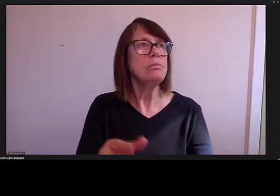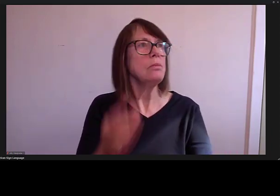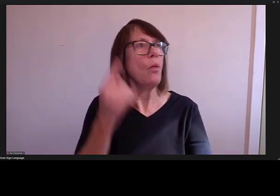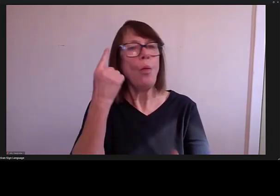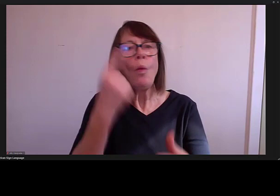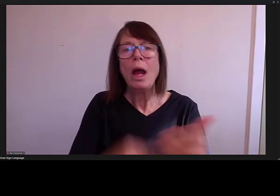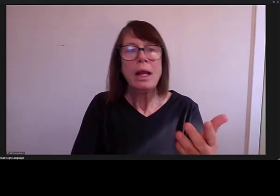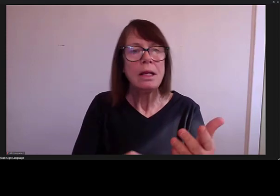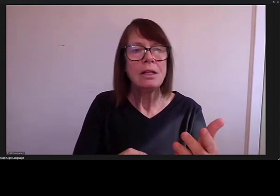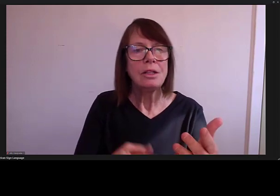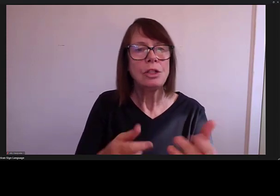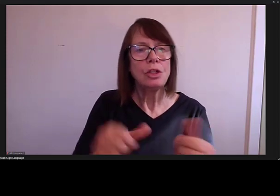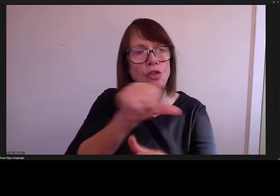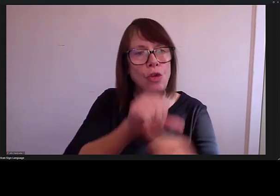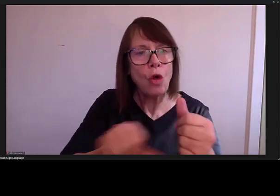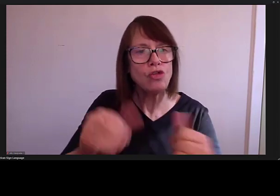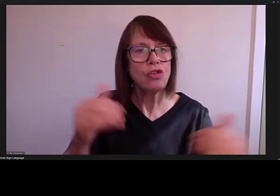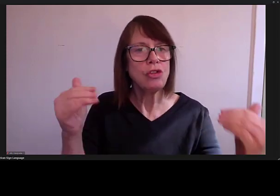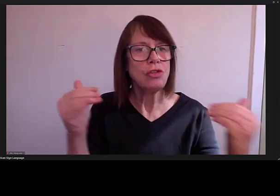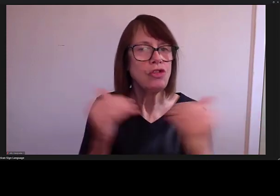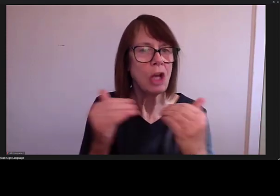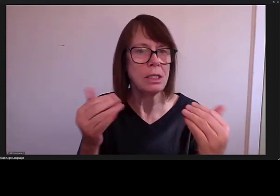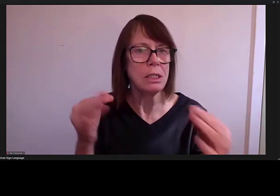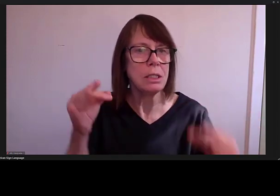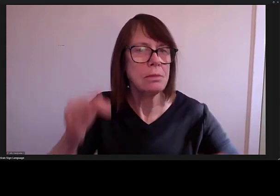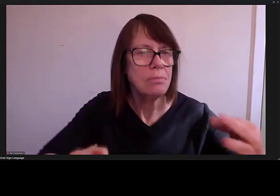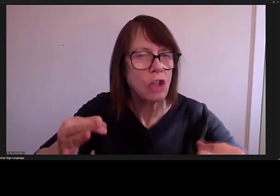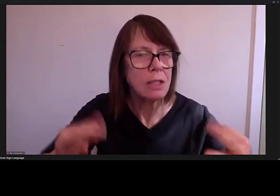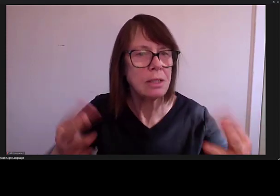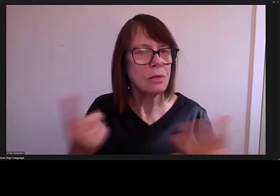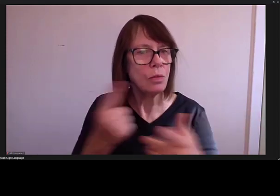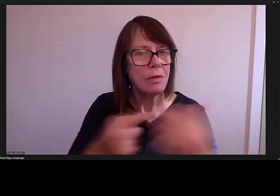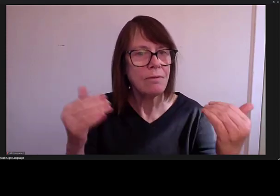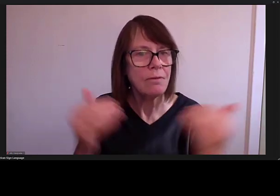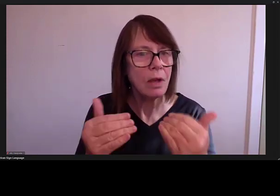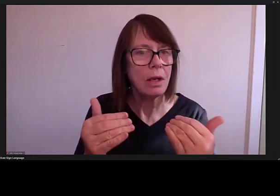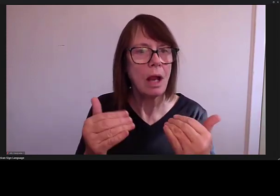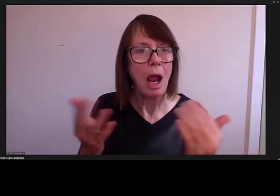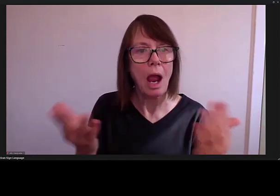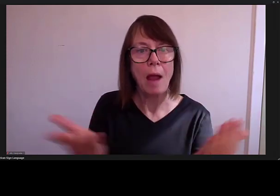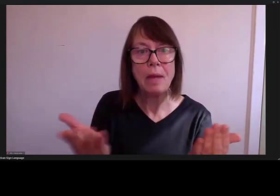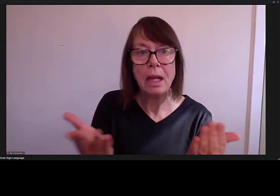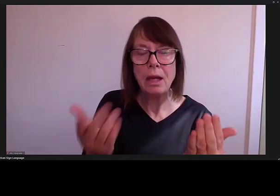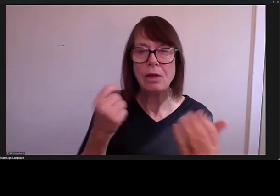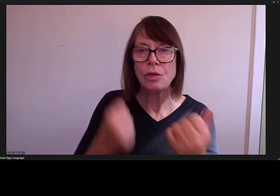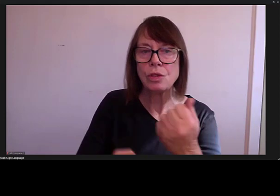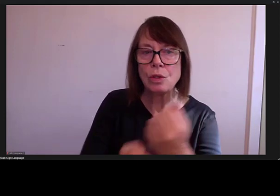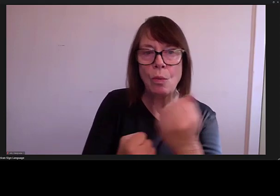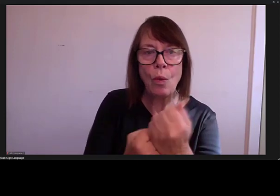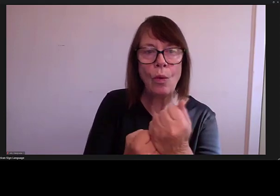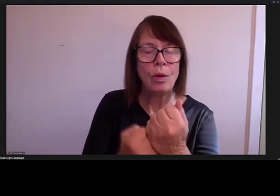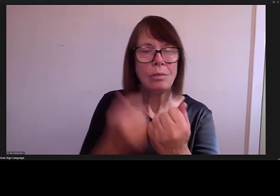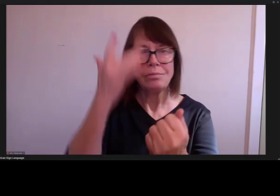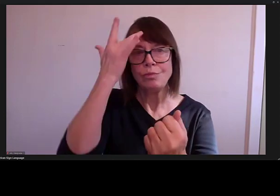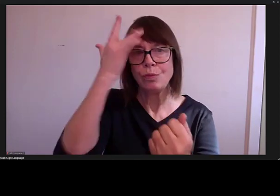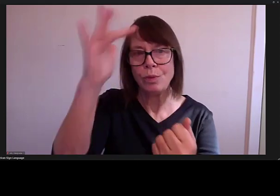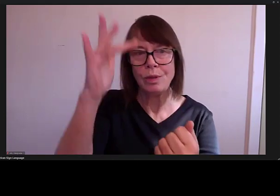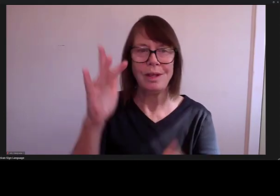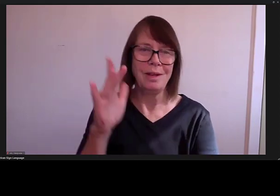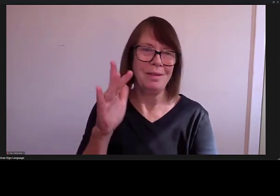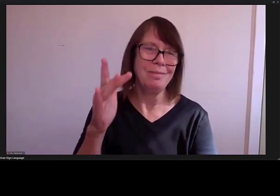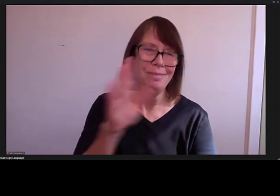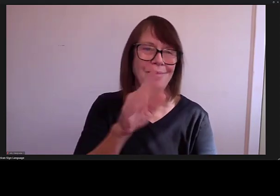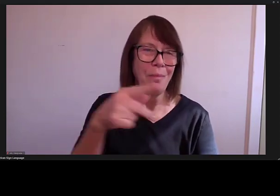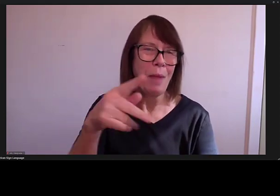I come here today not as an expert, but rather I'm here to support our brilliant panelists and moderator who will be sharing